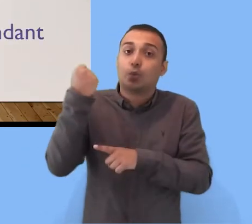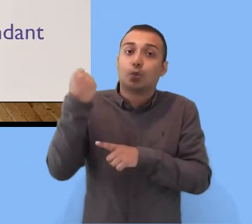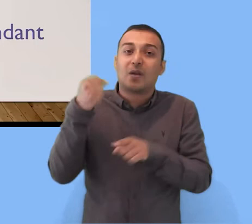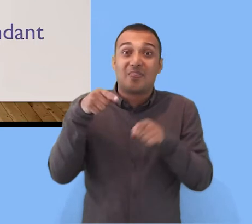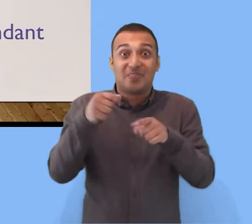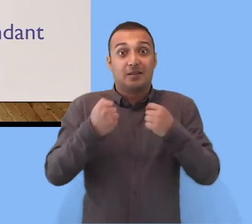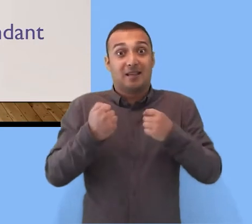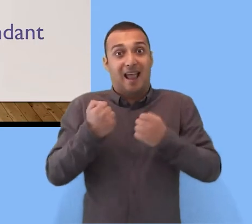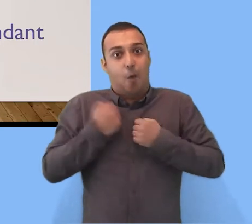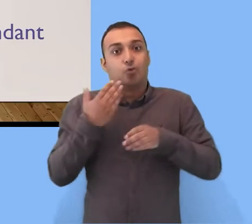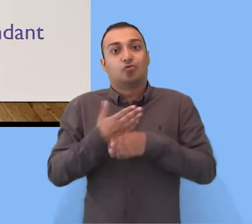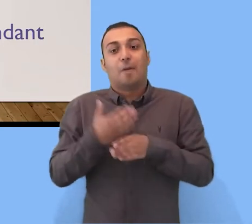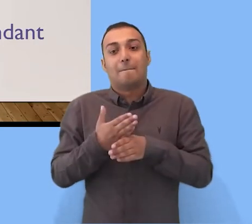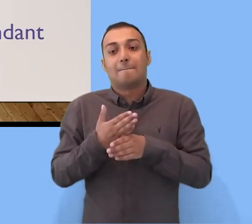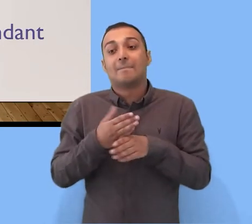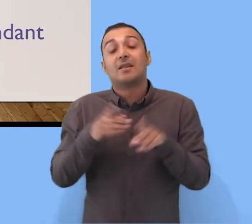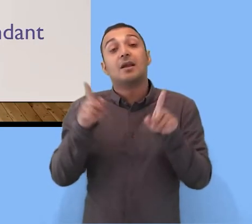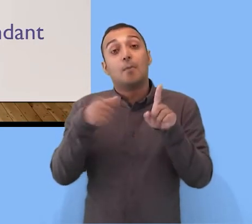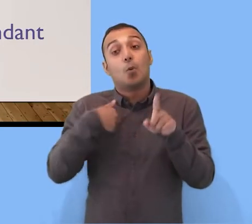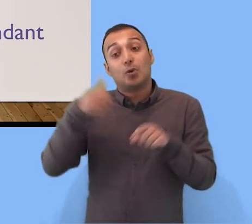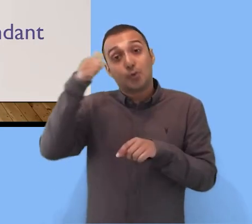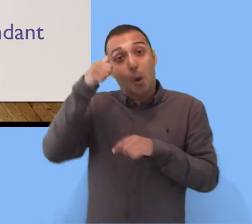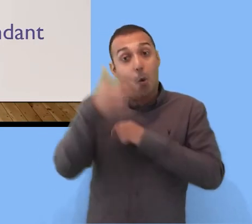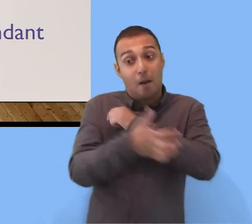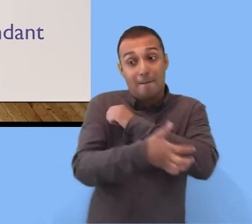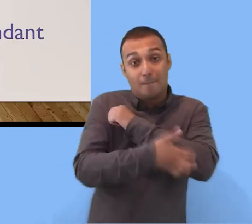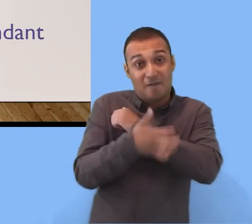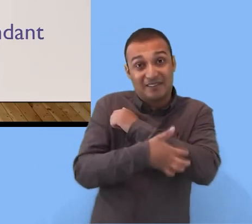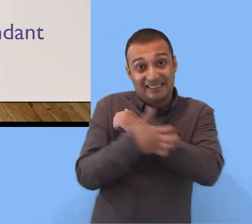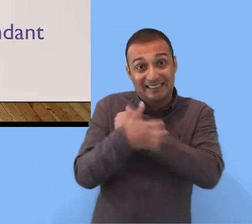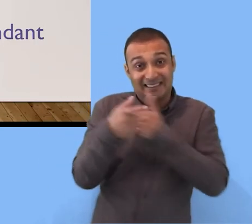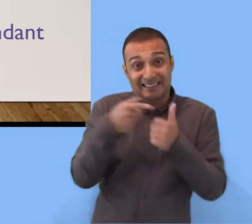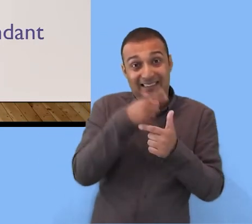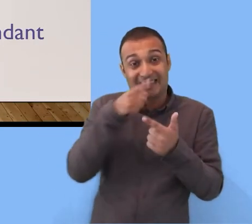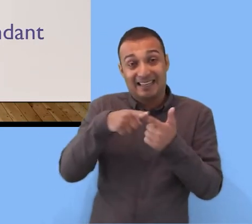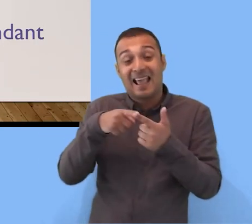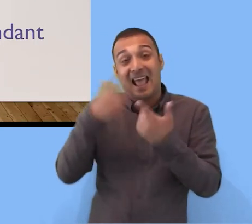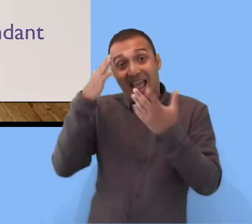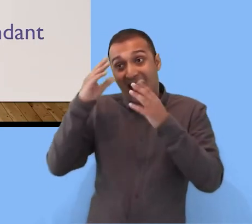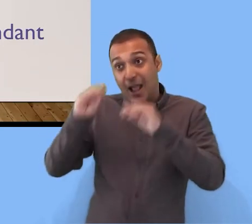between educational underachievement and poverty and everything that goes along with it.